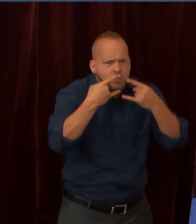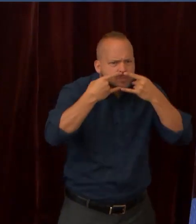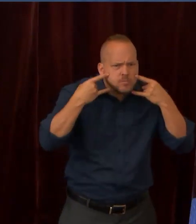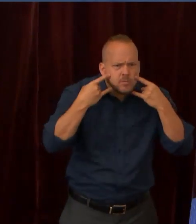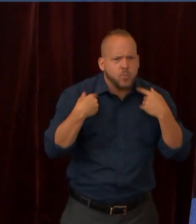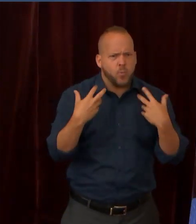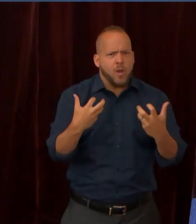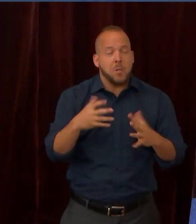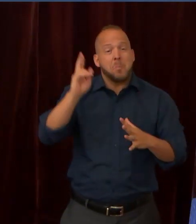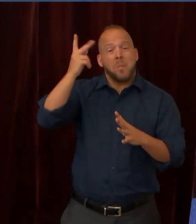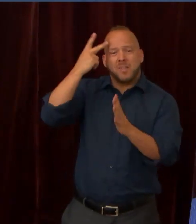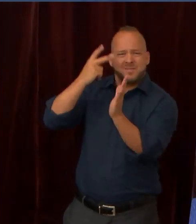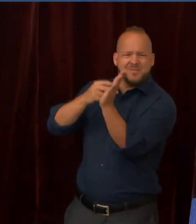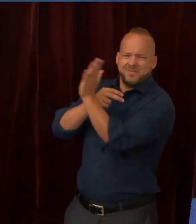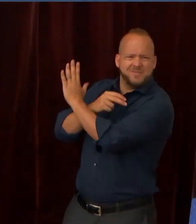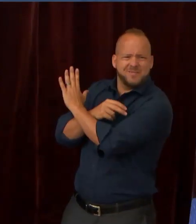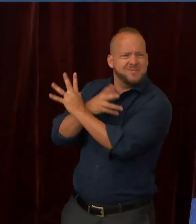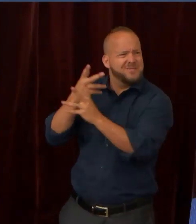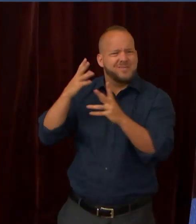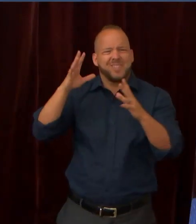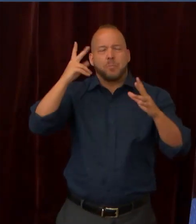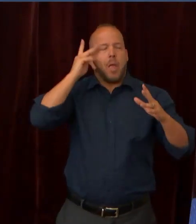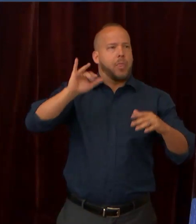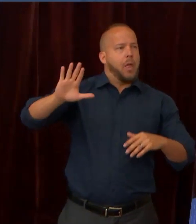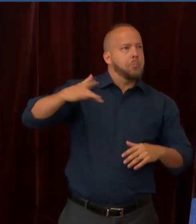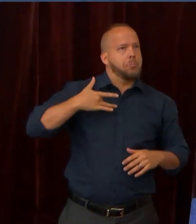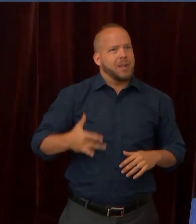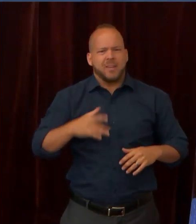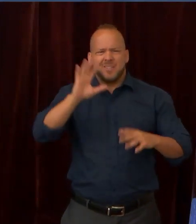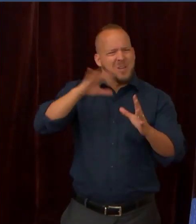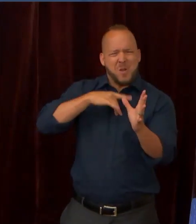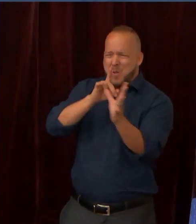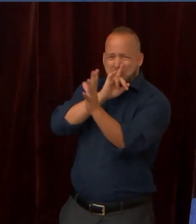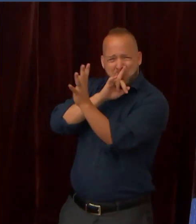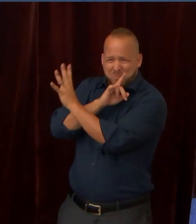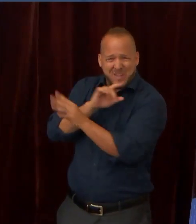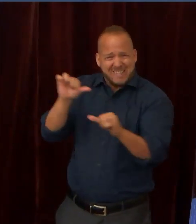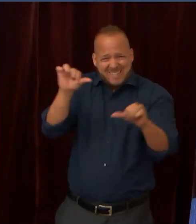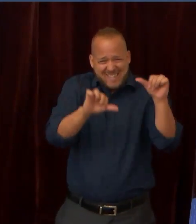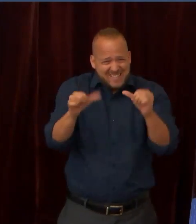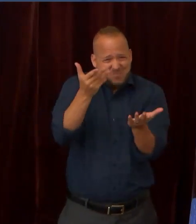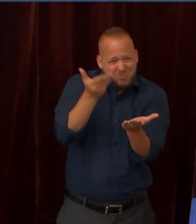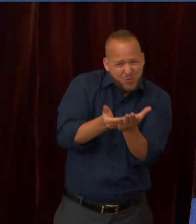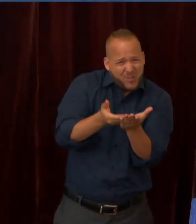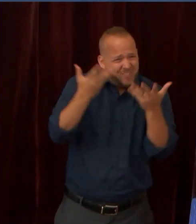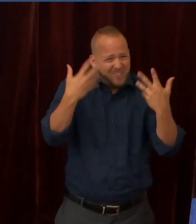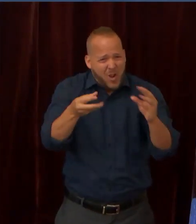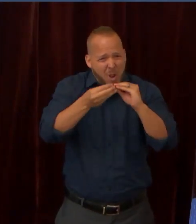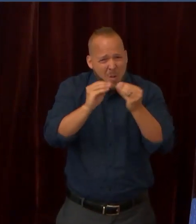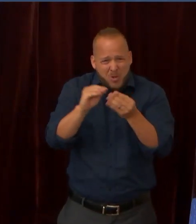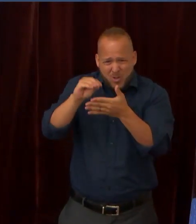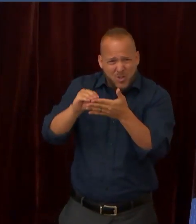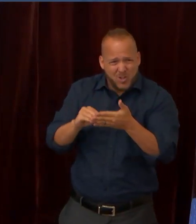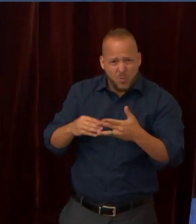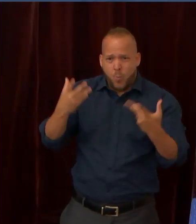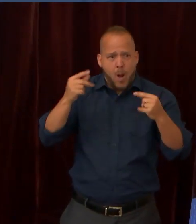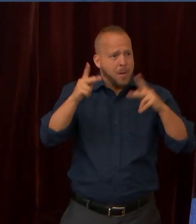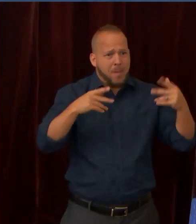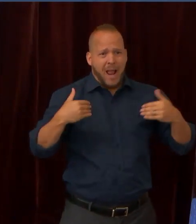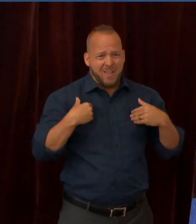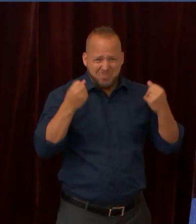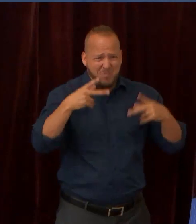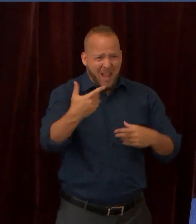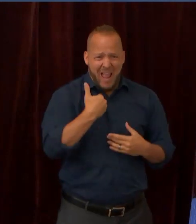in our neighborhood. So if we're asymptomatic and we have the disease and we don't know it, we don't infect our neighbor while we're shopping